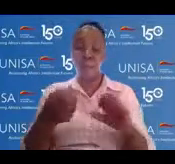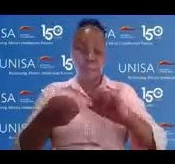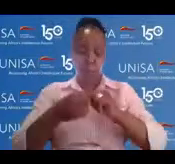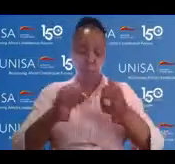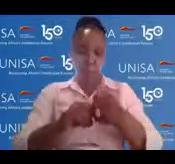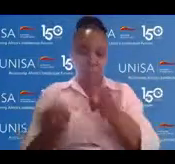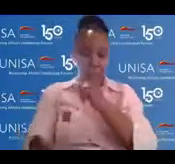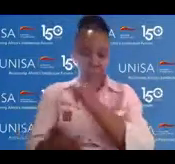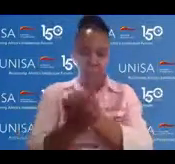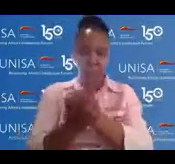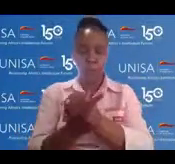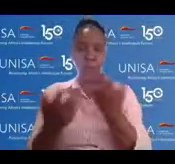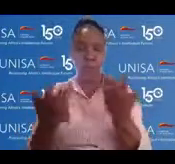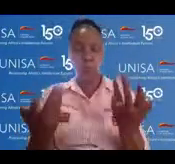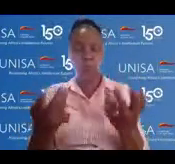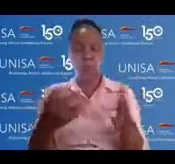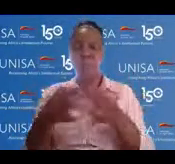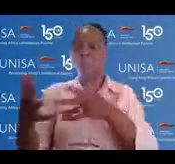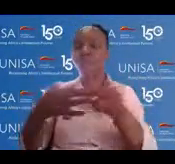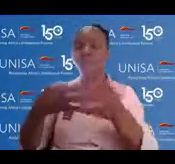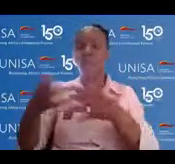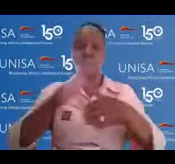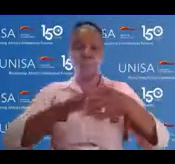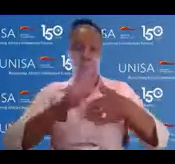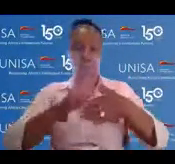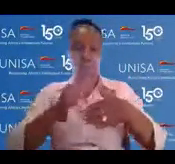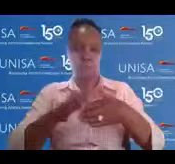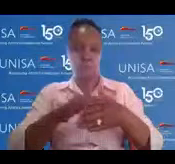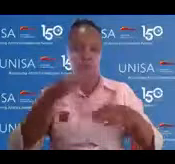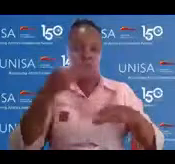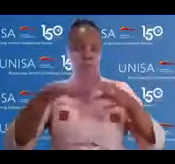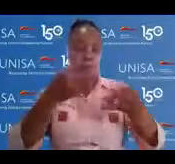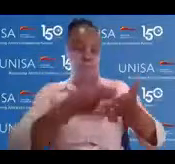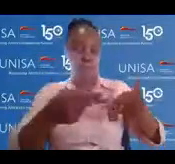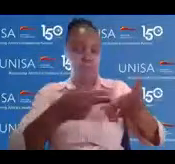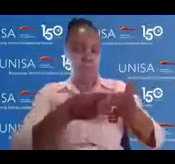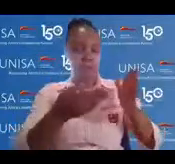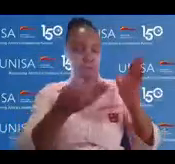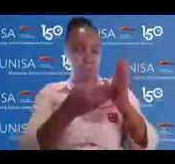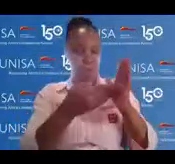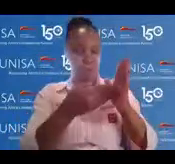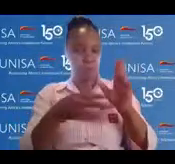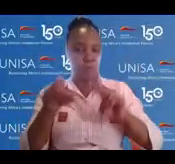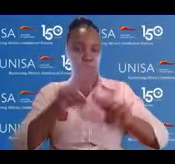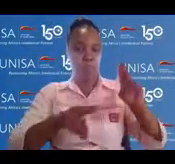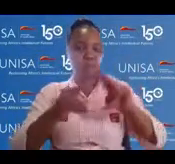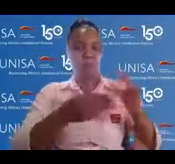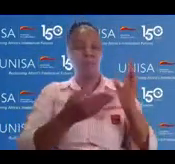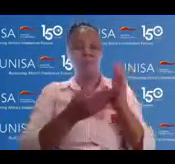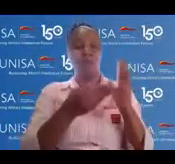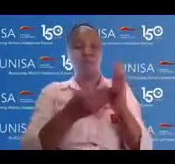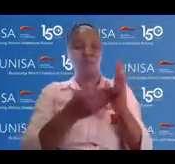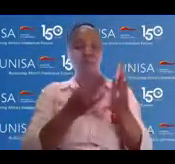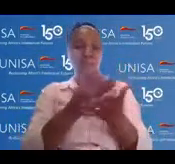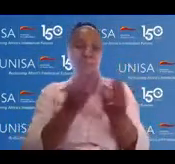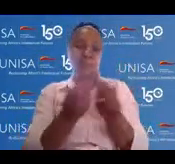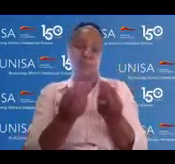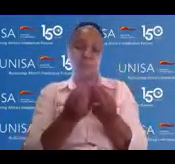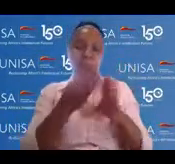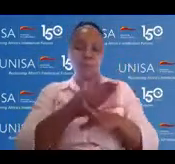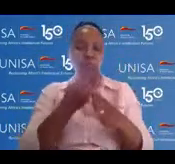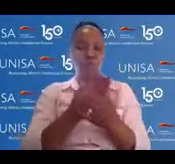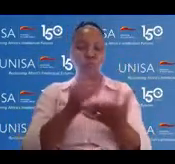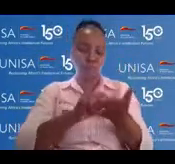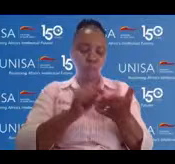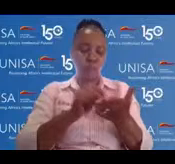whatever reason, there is the email address for proctoring. So this is something you definitely must make sure you write down and make sure